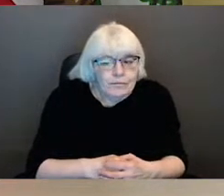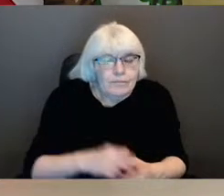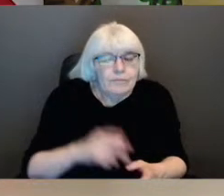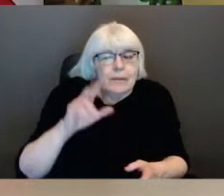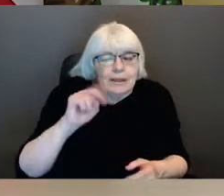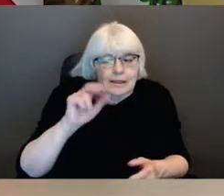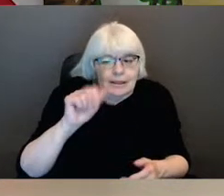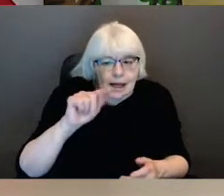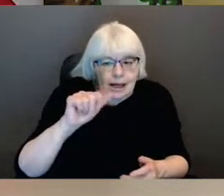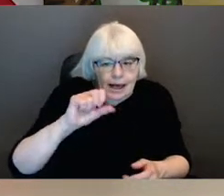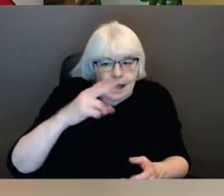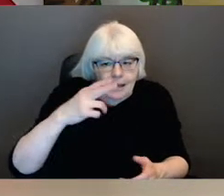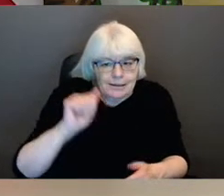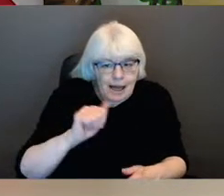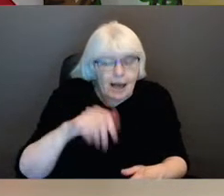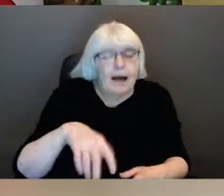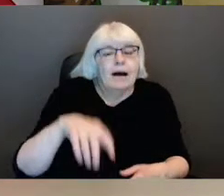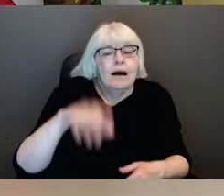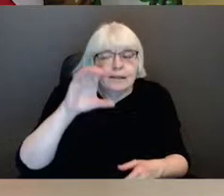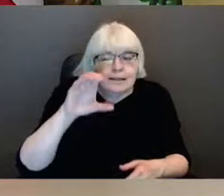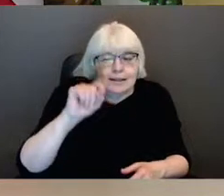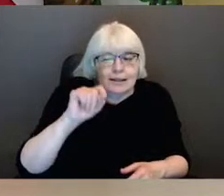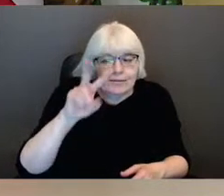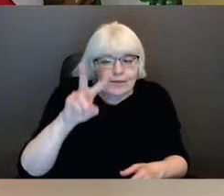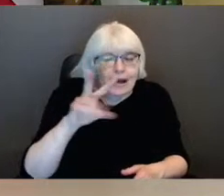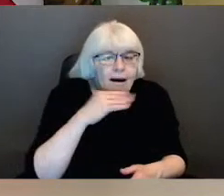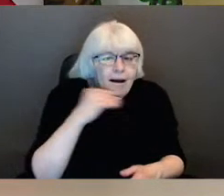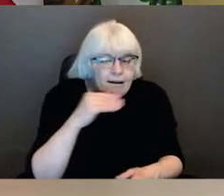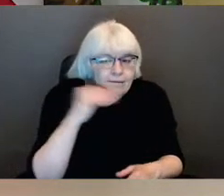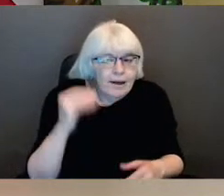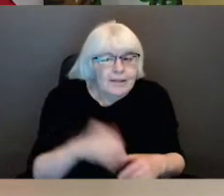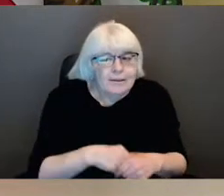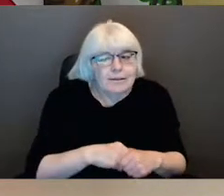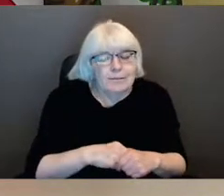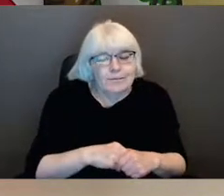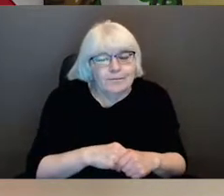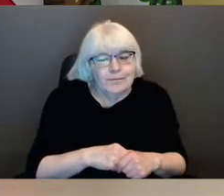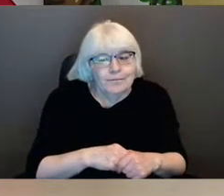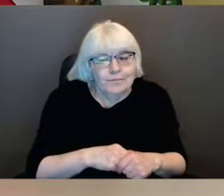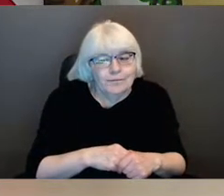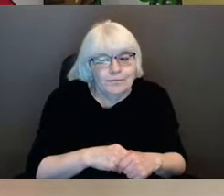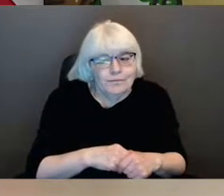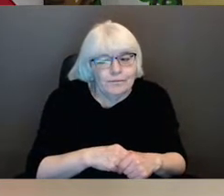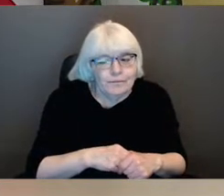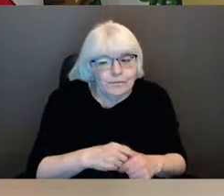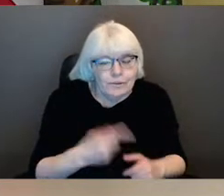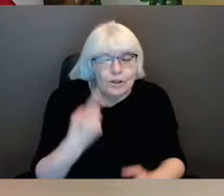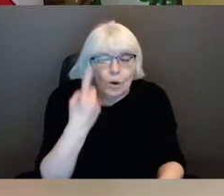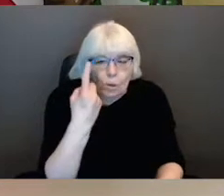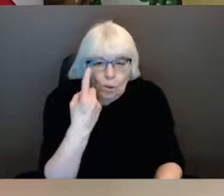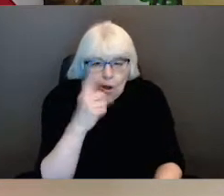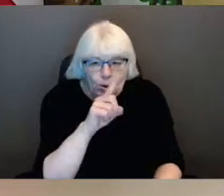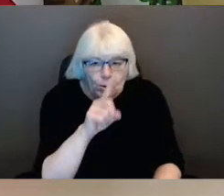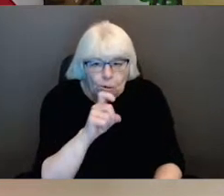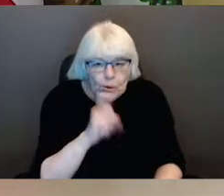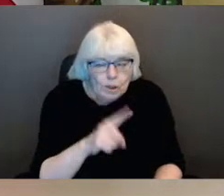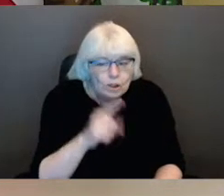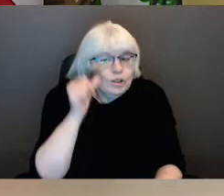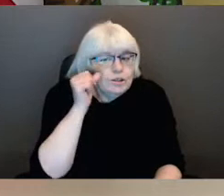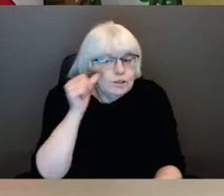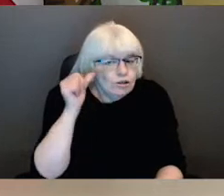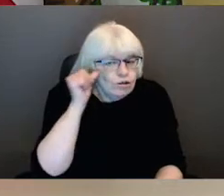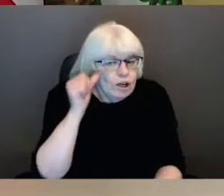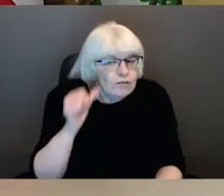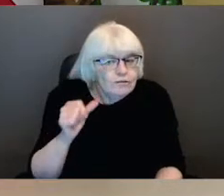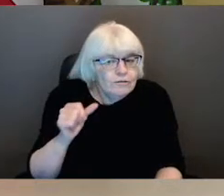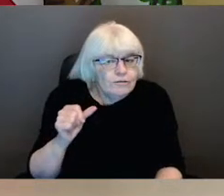Hi, this is our colleague, Corey. Natasha just stepped out for the moment. So we just have one question. Yesterday, Saskatchewan Premier Scott Moe questioned the